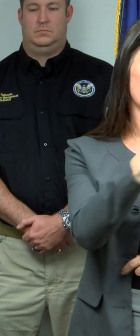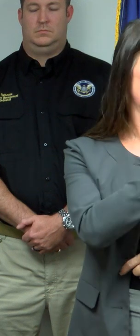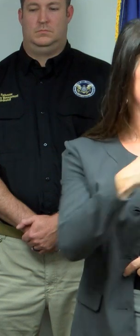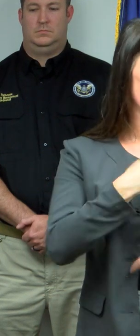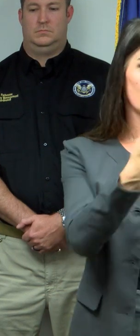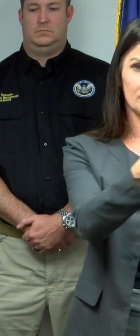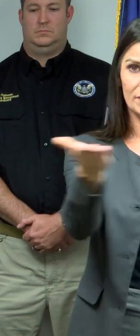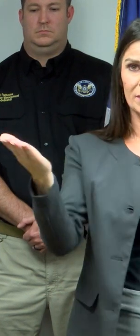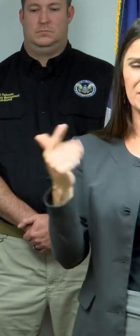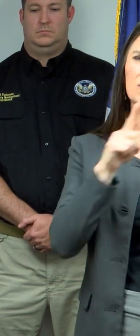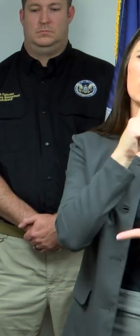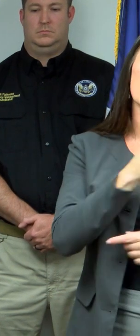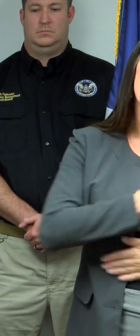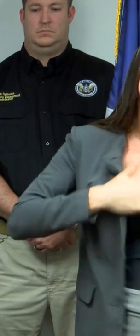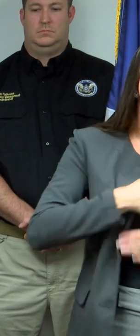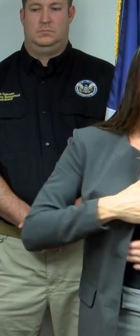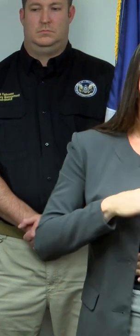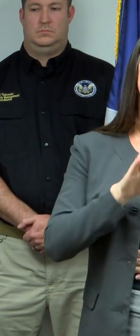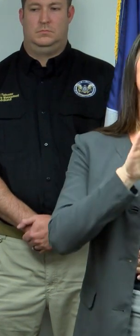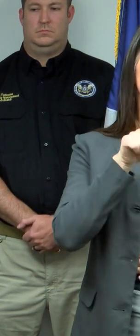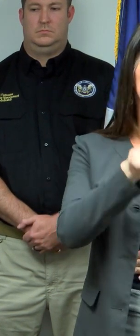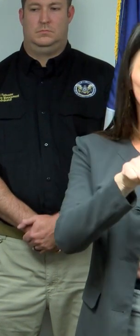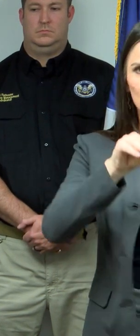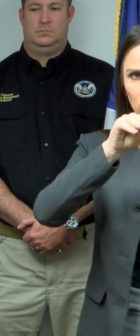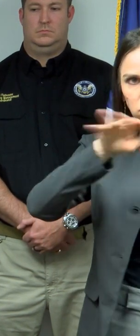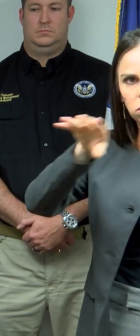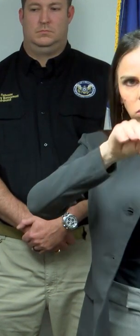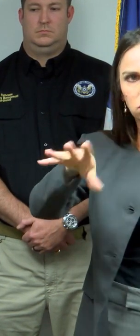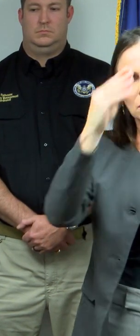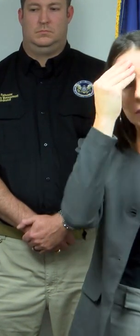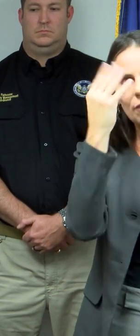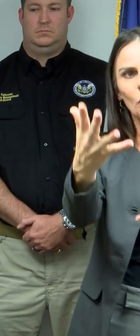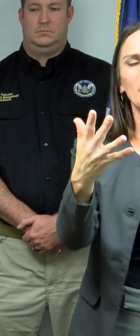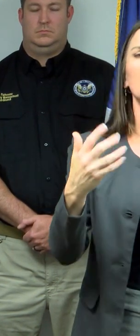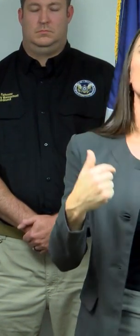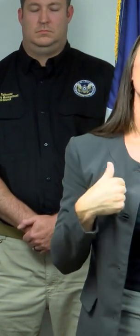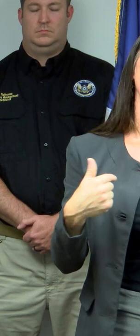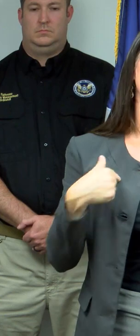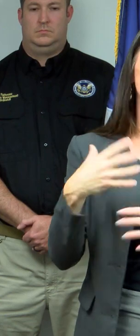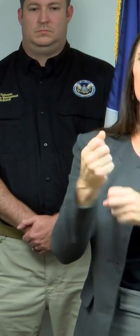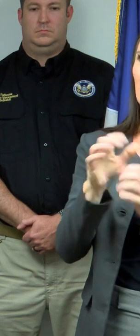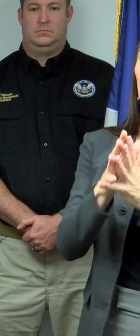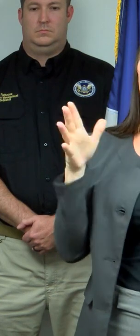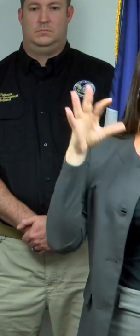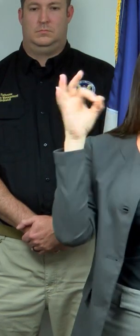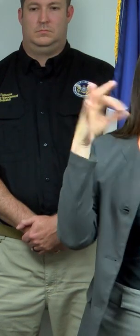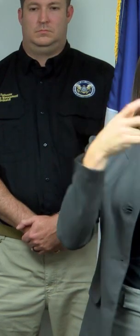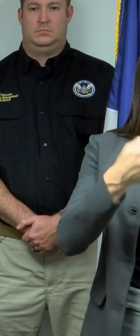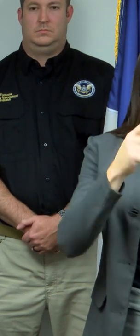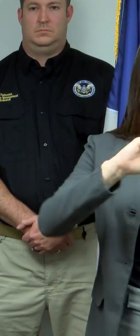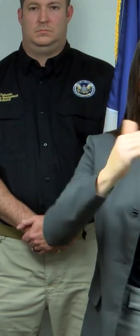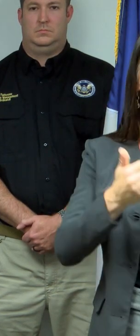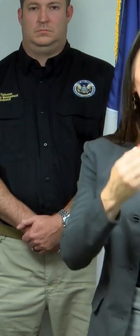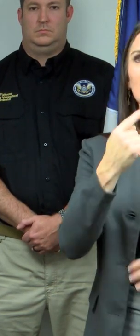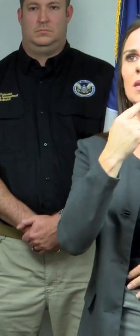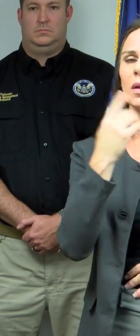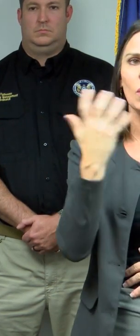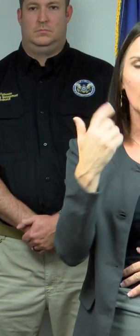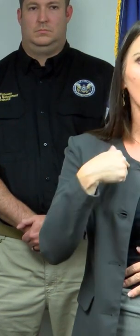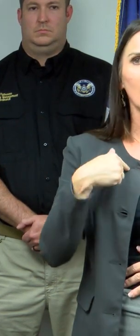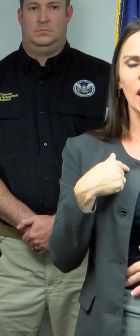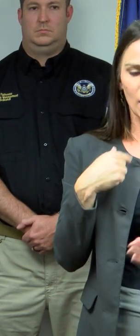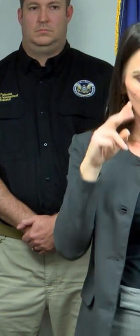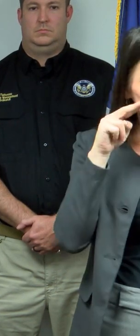I greatly appreciate that you're setting these informations out there. I'm getting a lot of feedback from the community saying that, oh, I heard this from